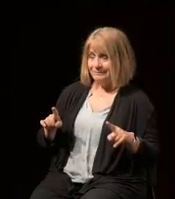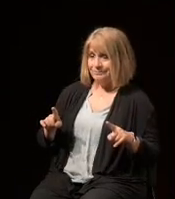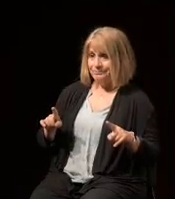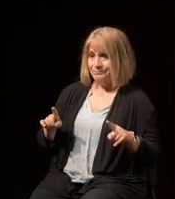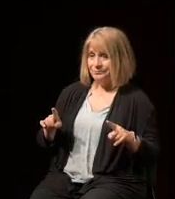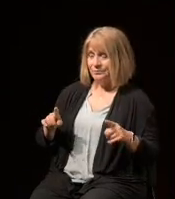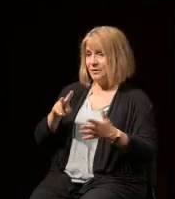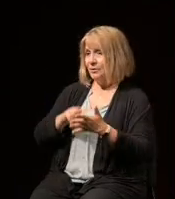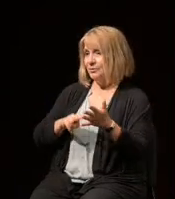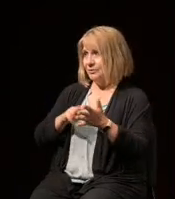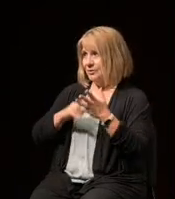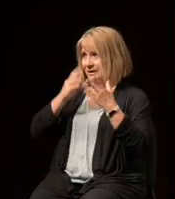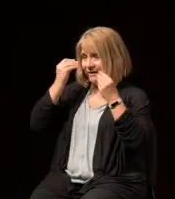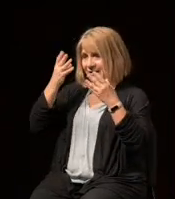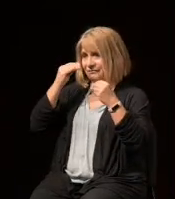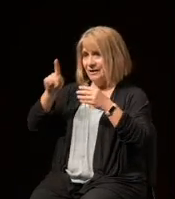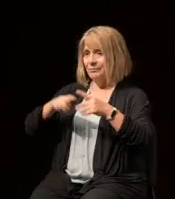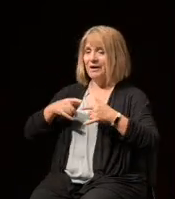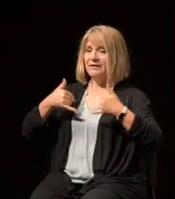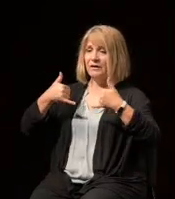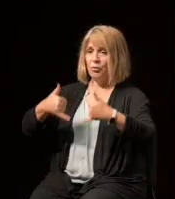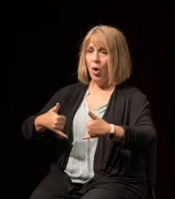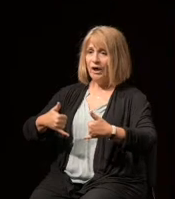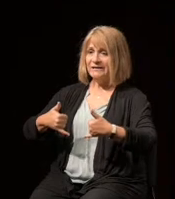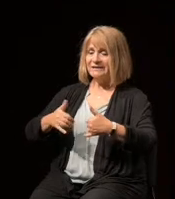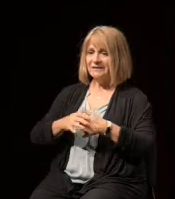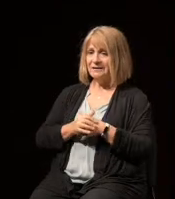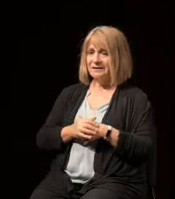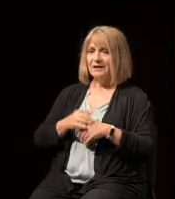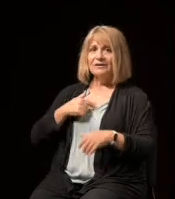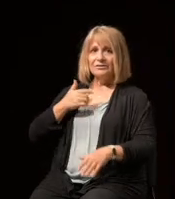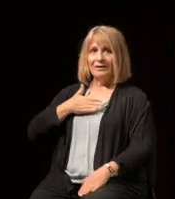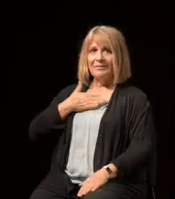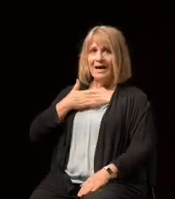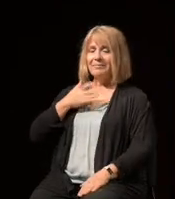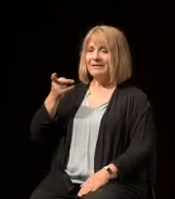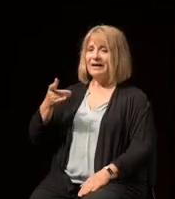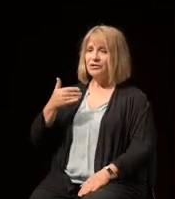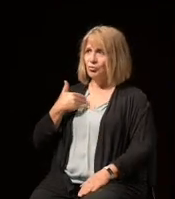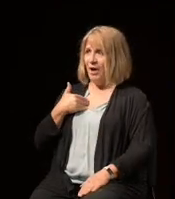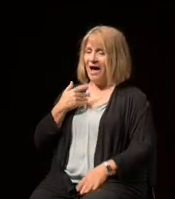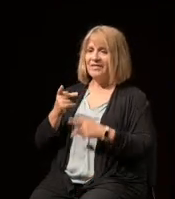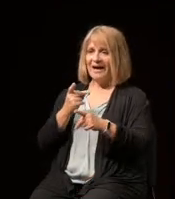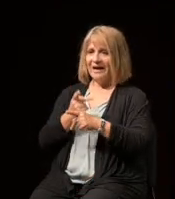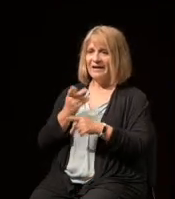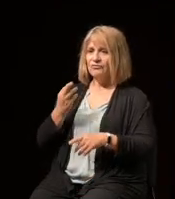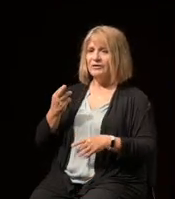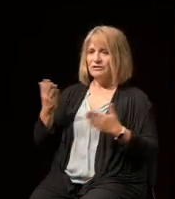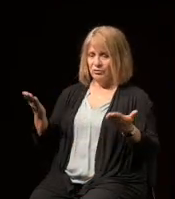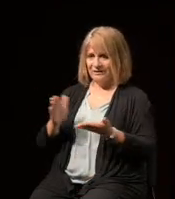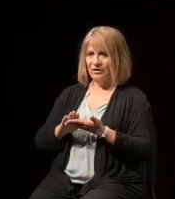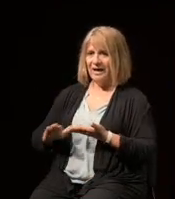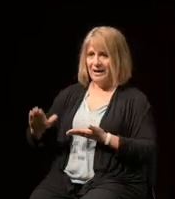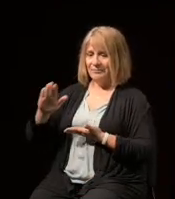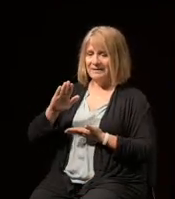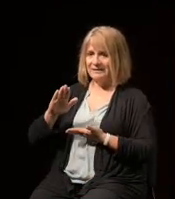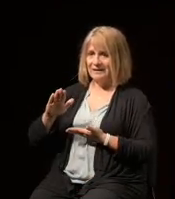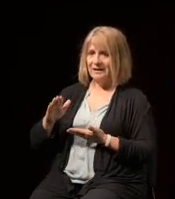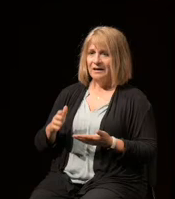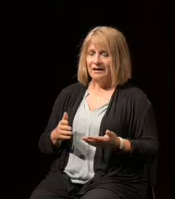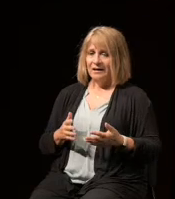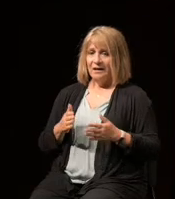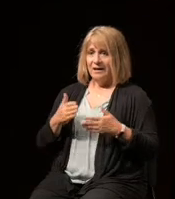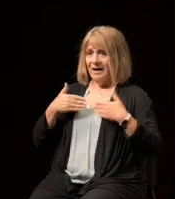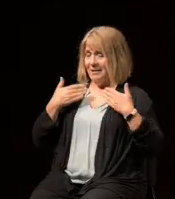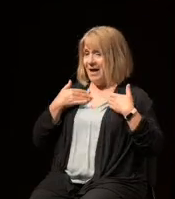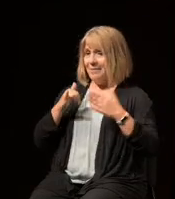reading the information about the awards. So I'm glad that you have that kind of a resource on the campus, and that I'm glad that